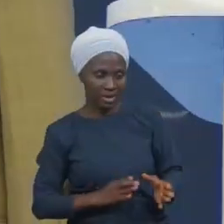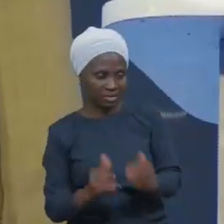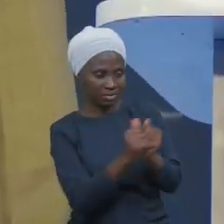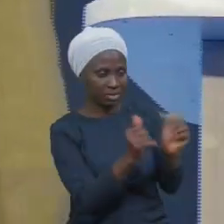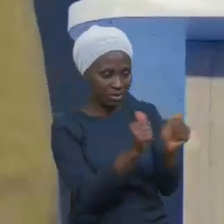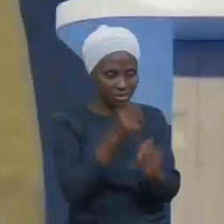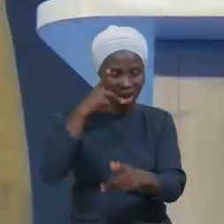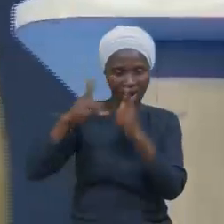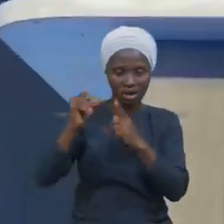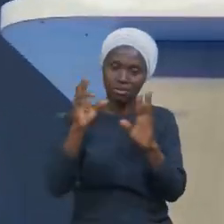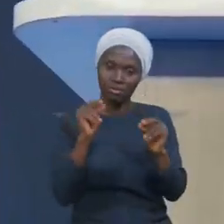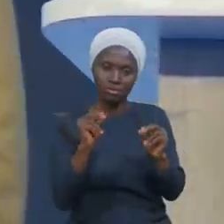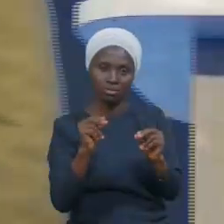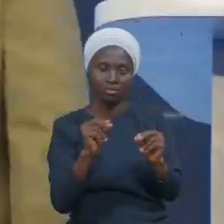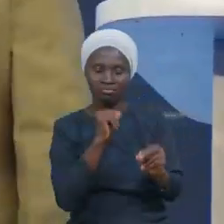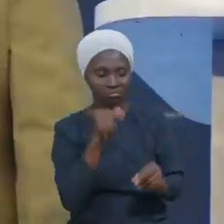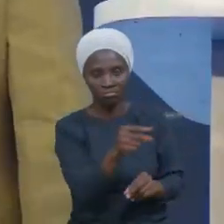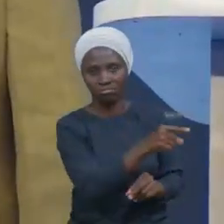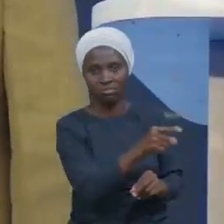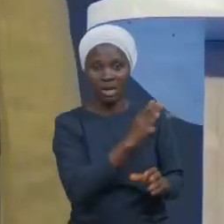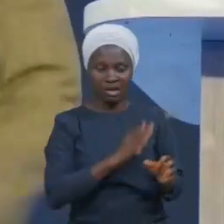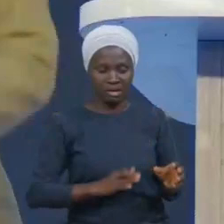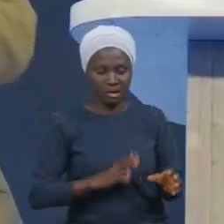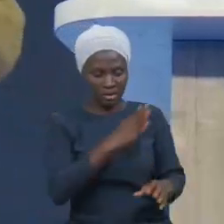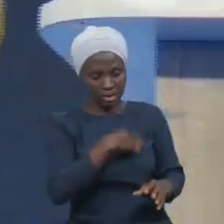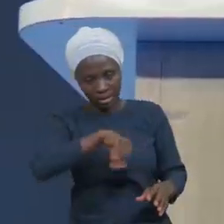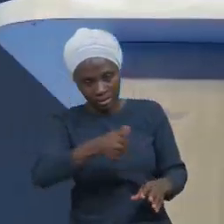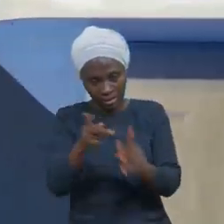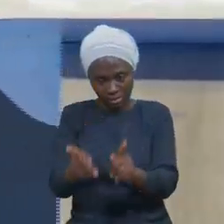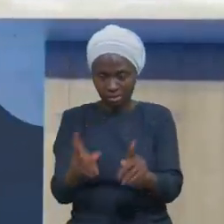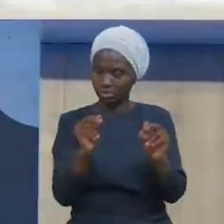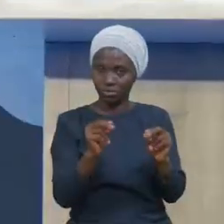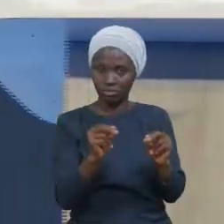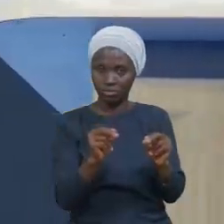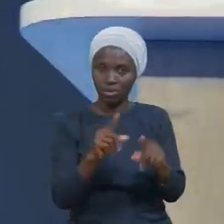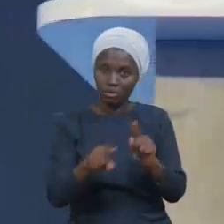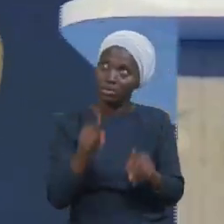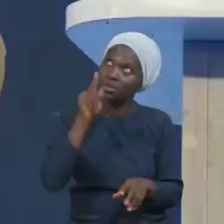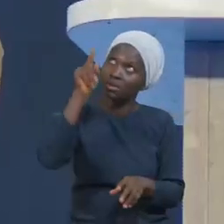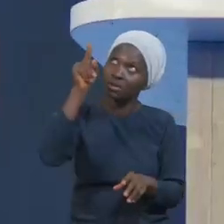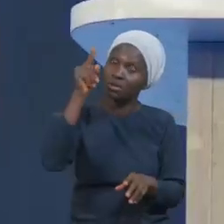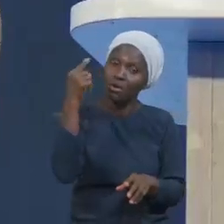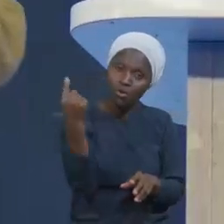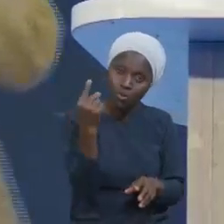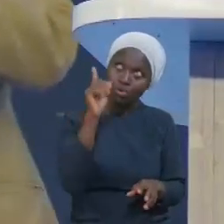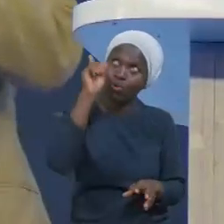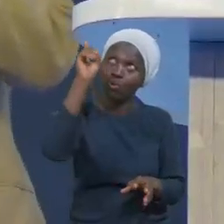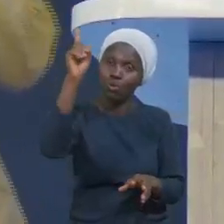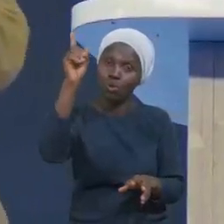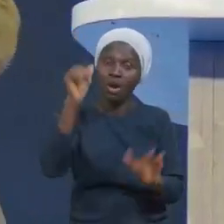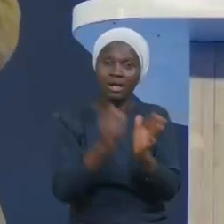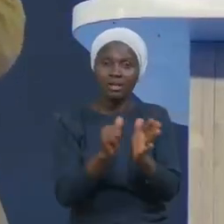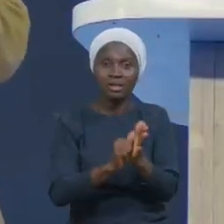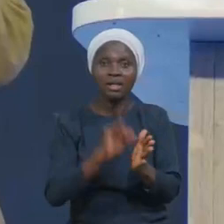them. Christ and another person, not them. Him, the only one that is